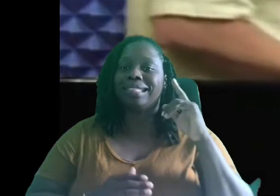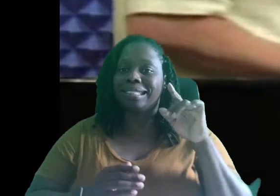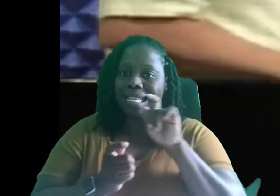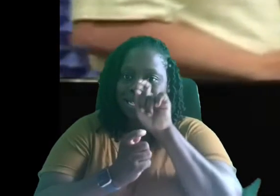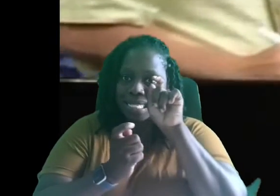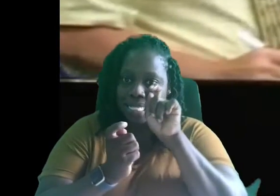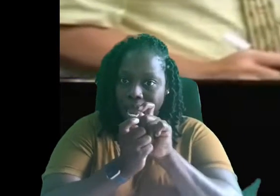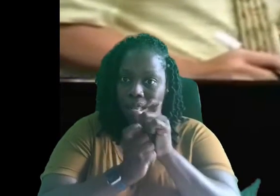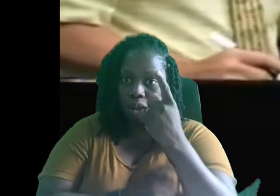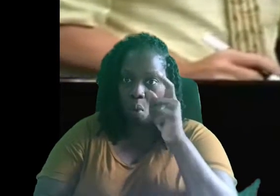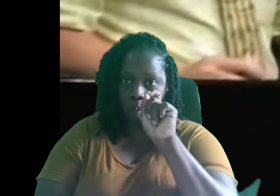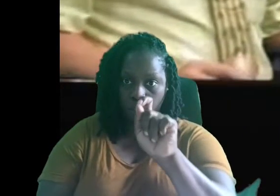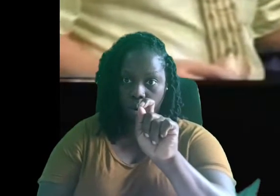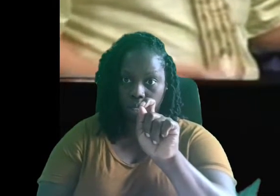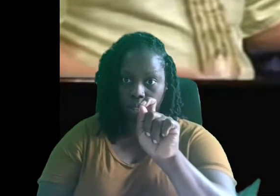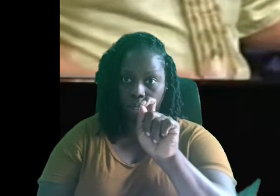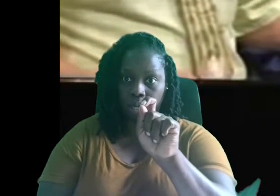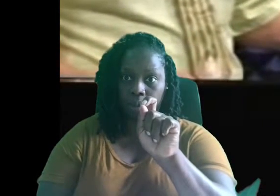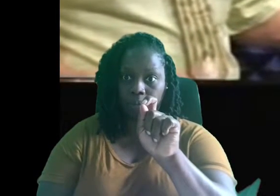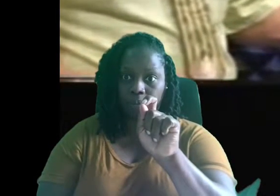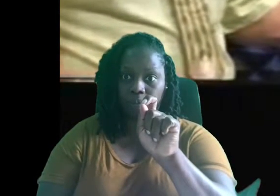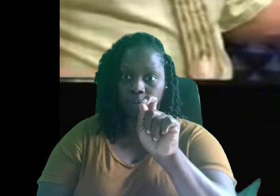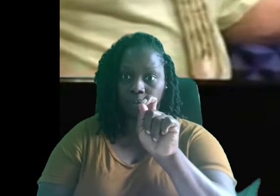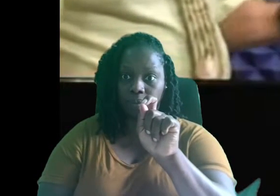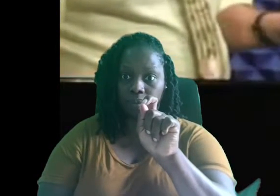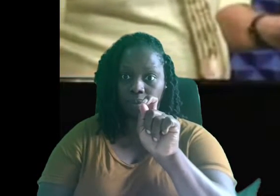is exactly 1 point.